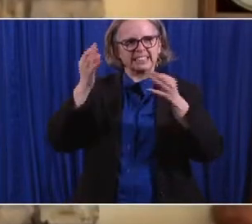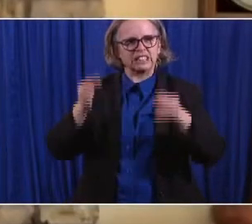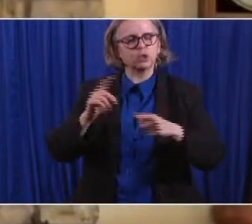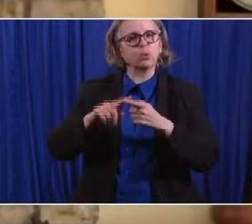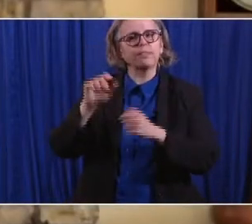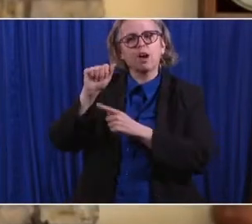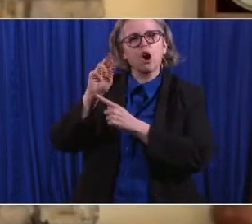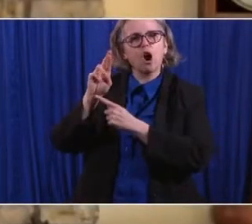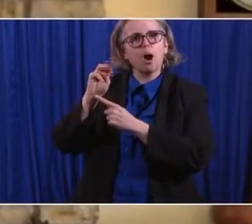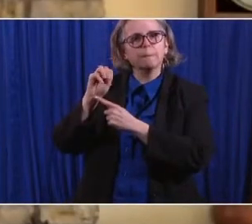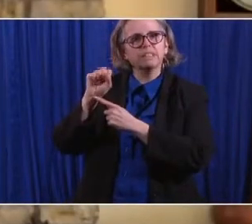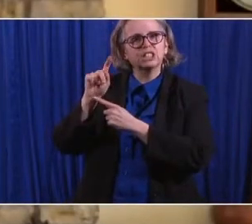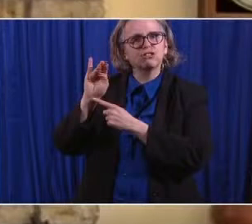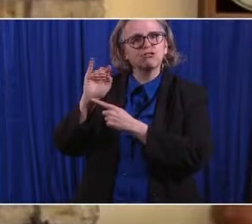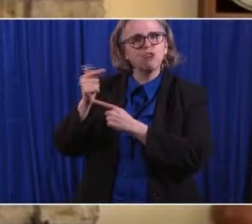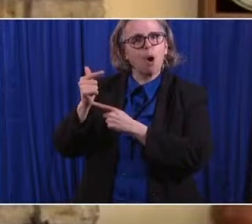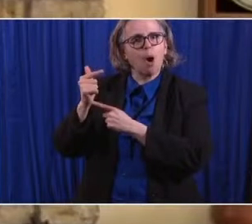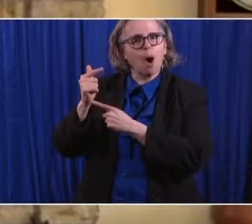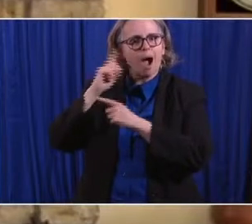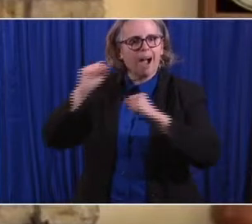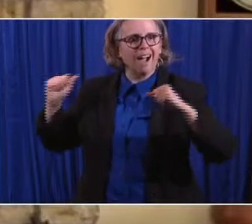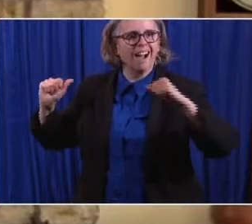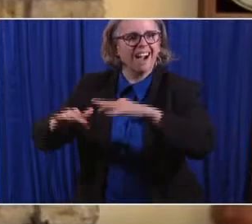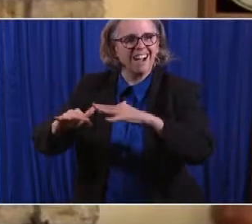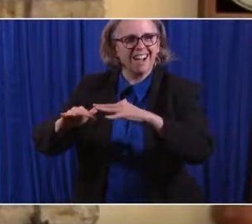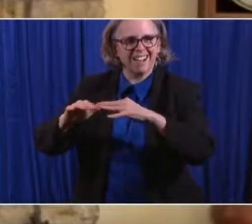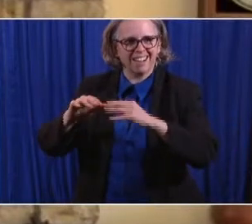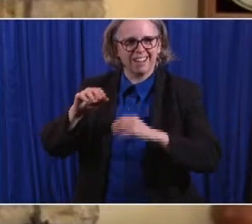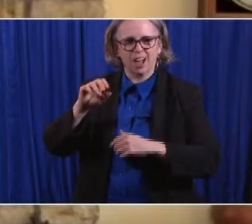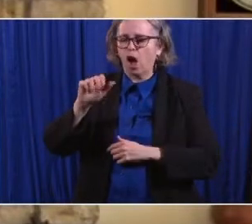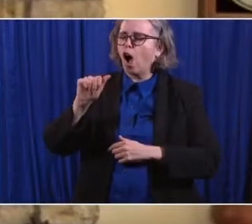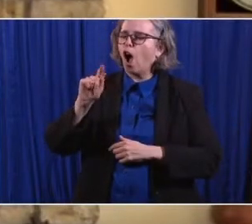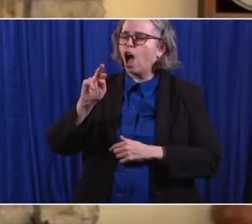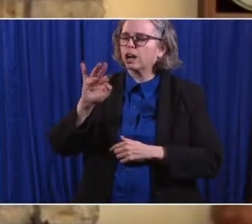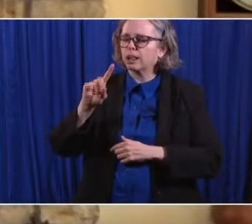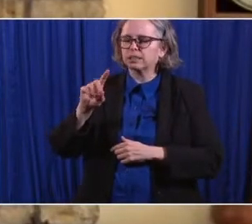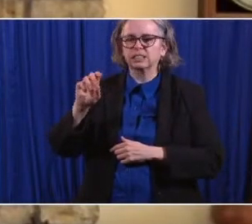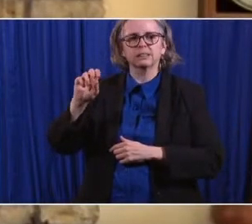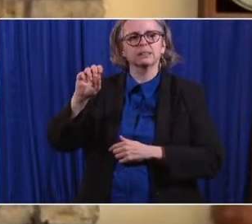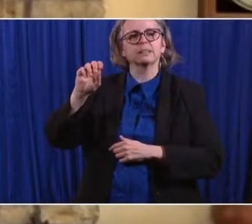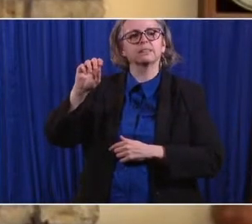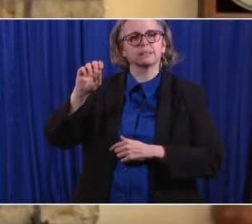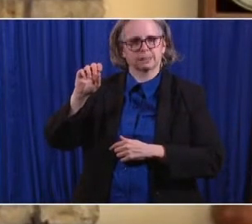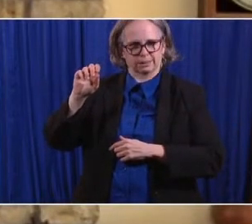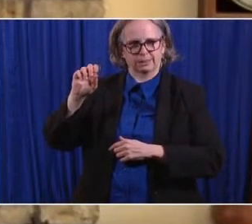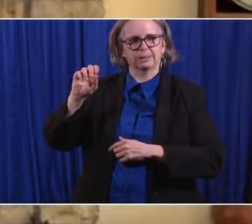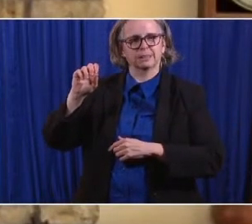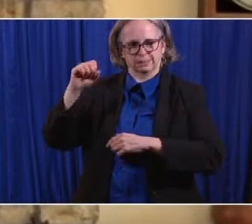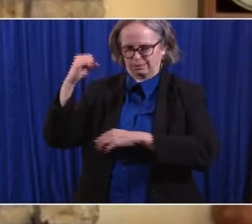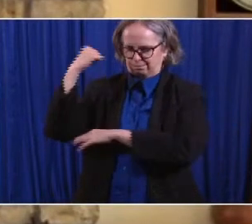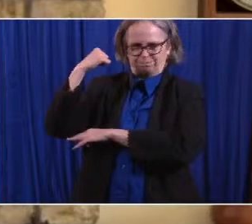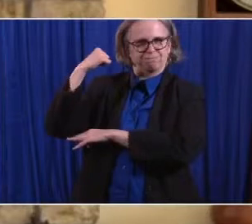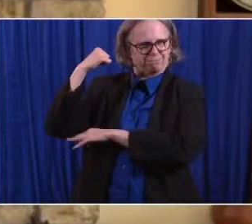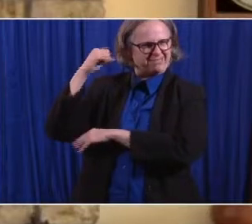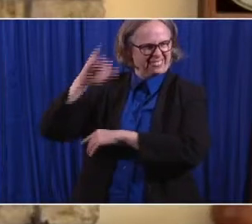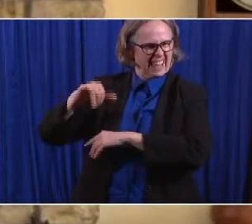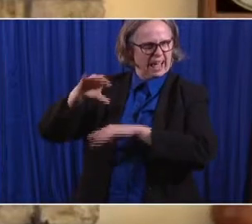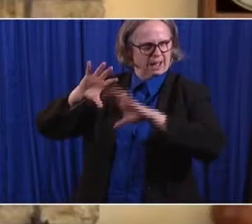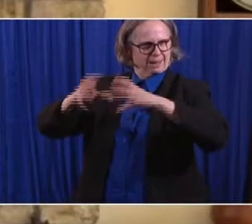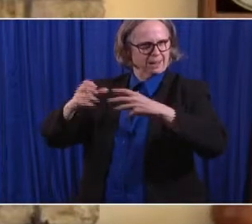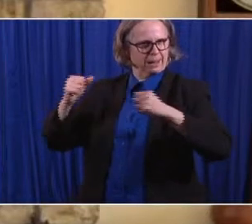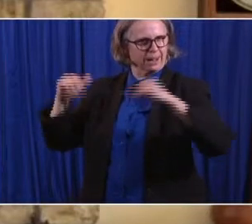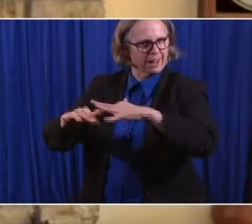that was really, at least for me, the beginning of the pandemic, because we made the decision to close the Arnold Classic.